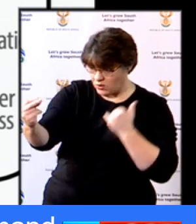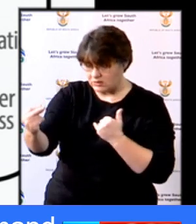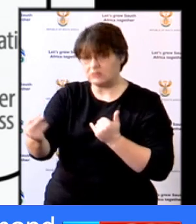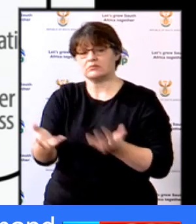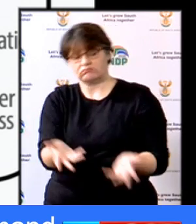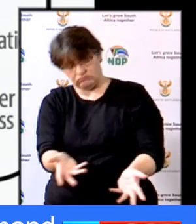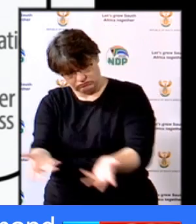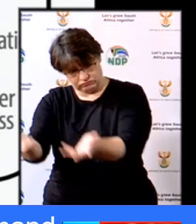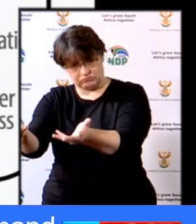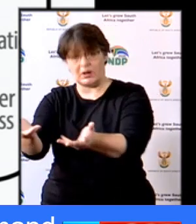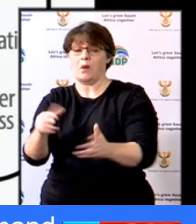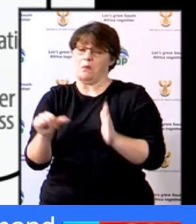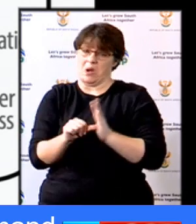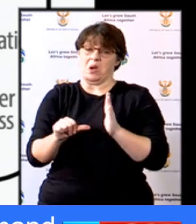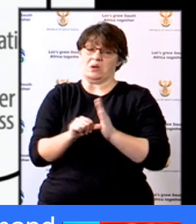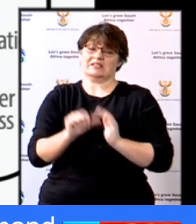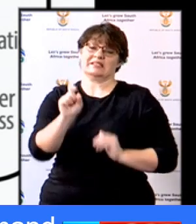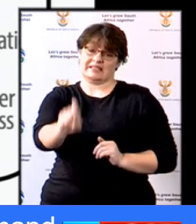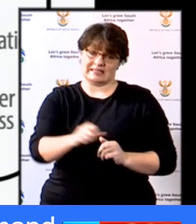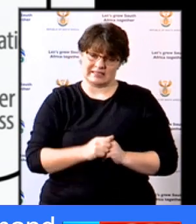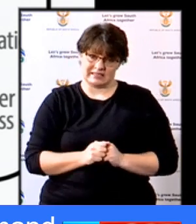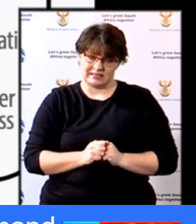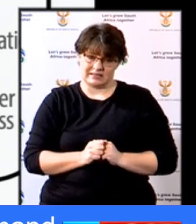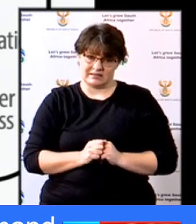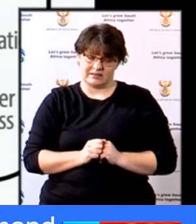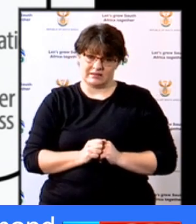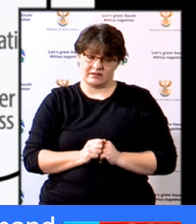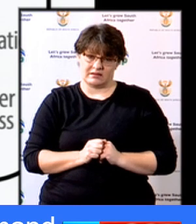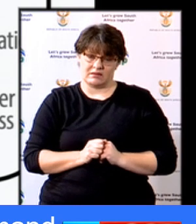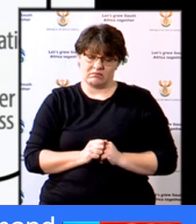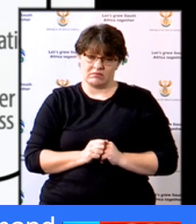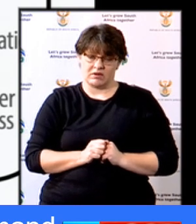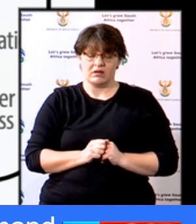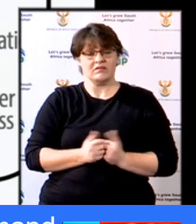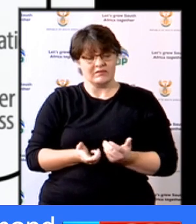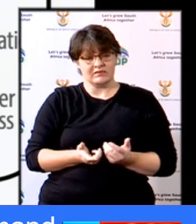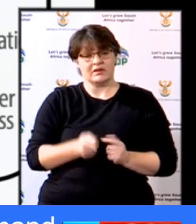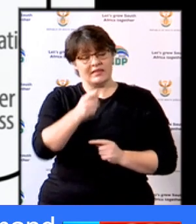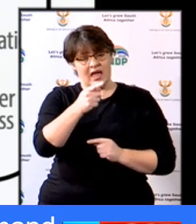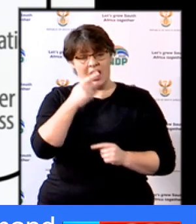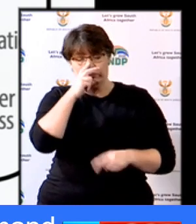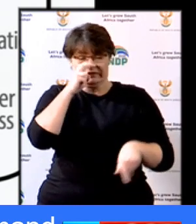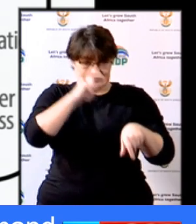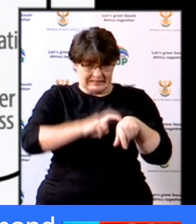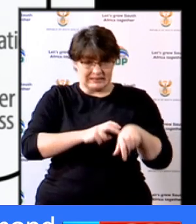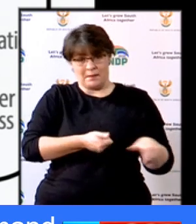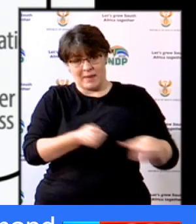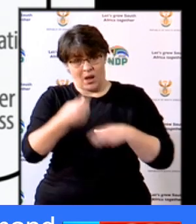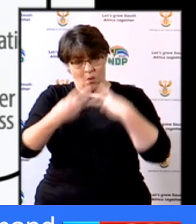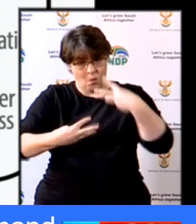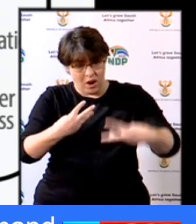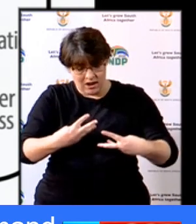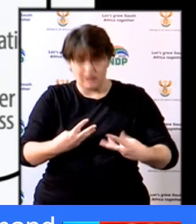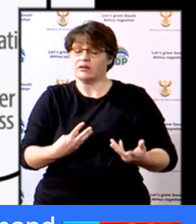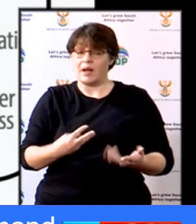necessary. And preferably, if they have to work, work at